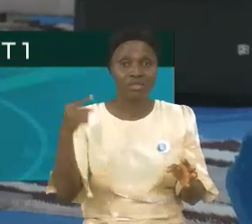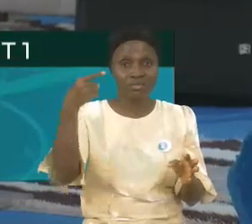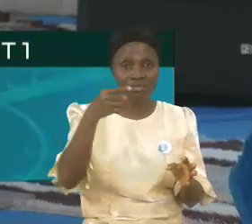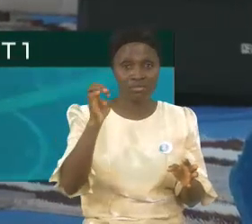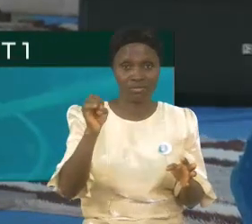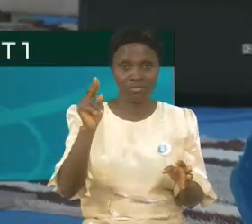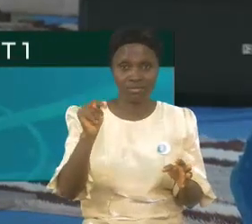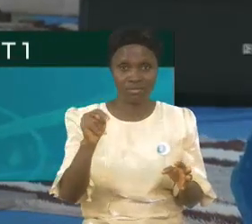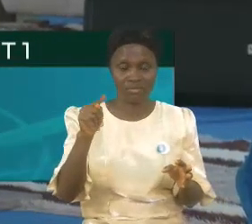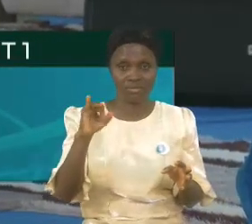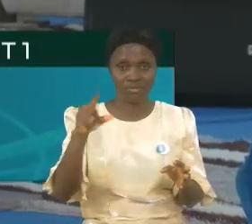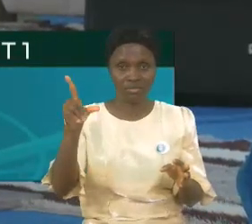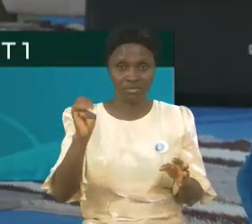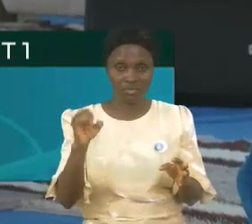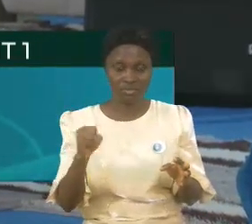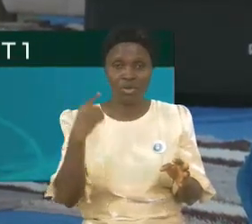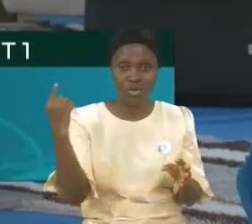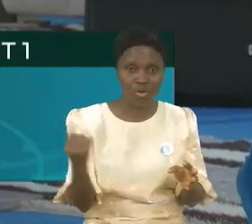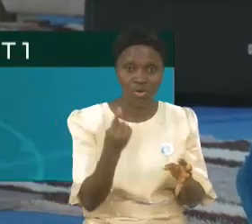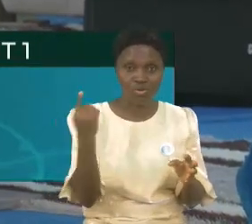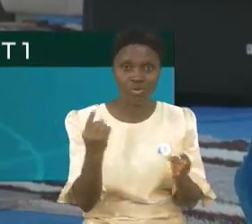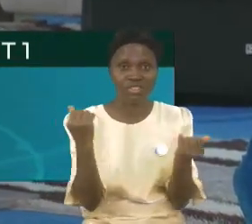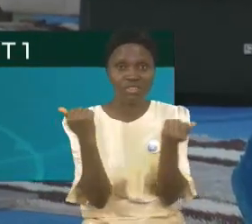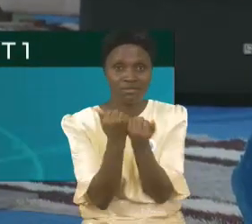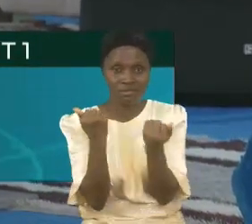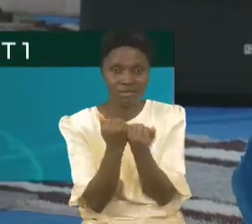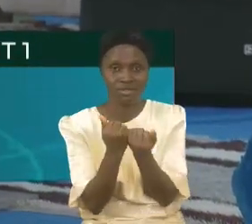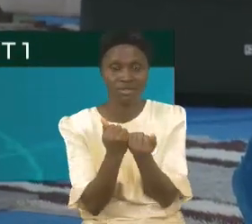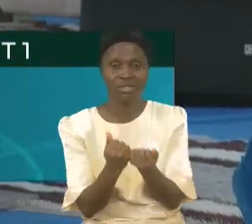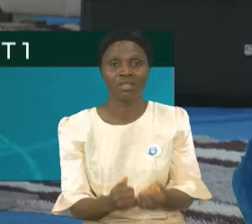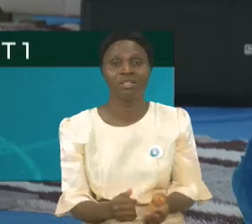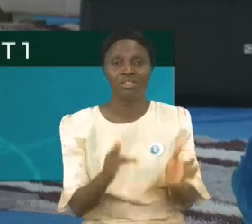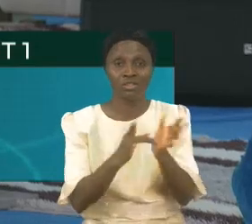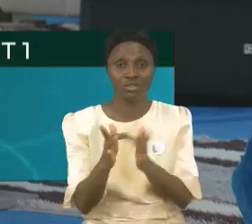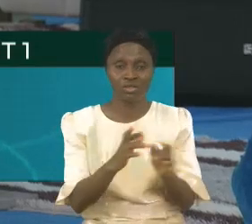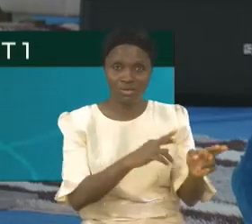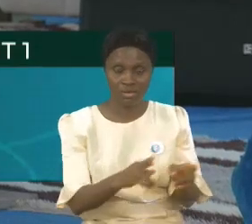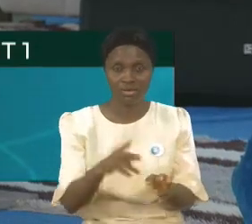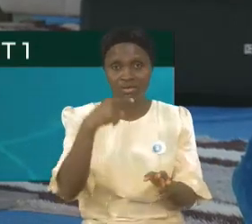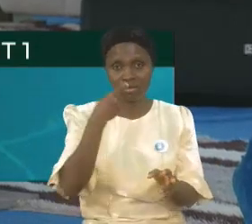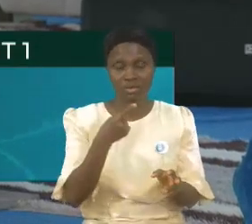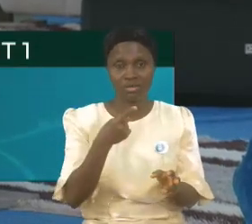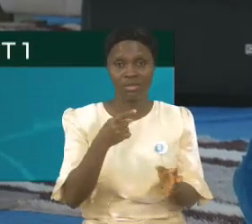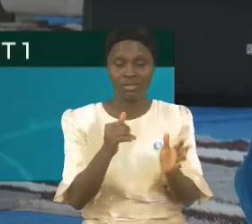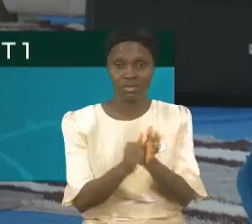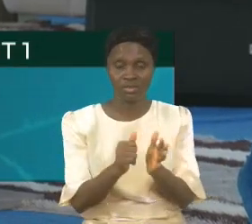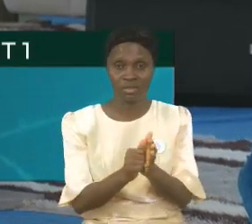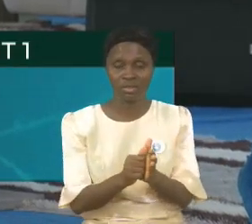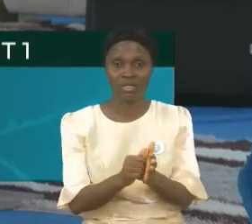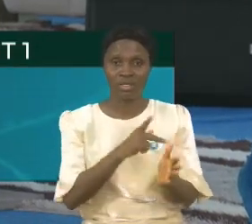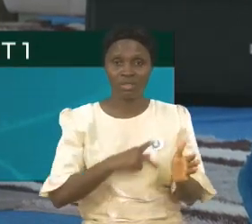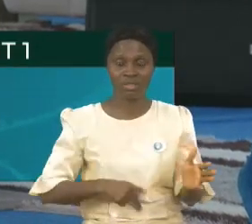of Christ to come, Jesus already had said in Matthew chapter 24, kingdom against kingdom and